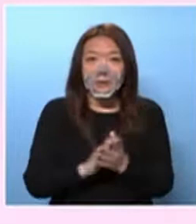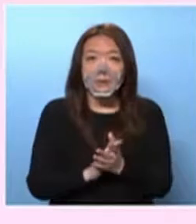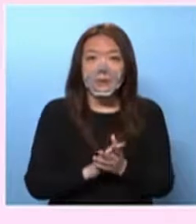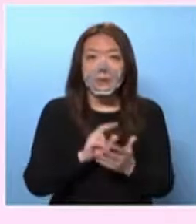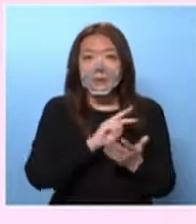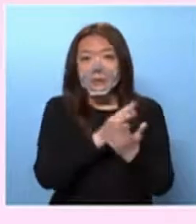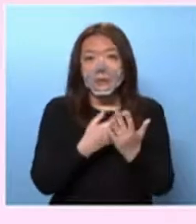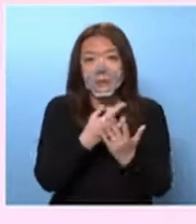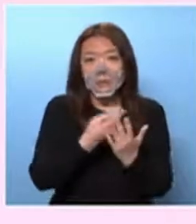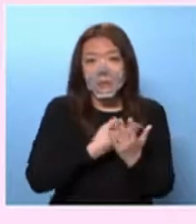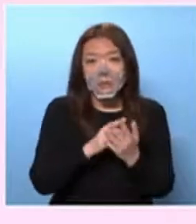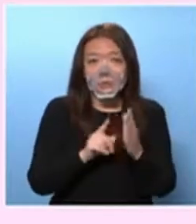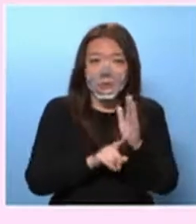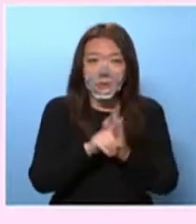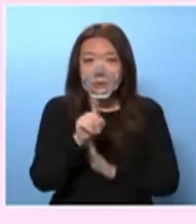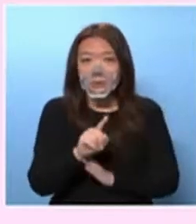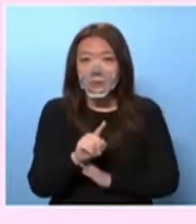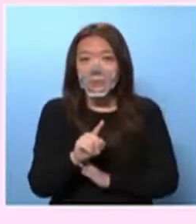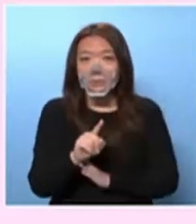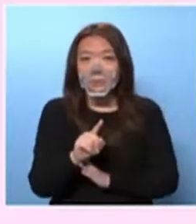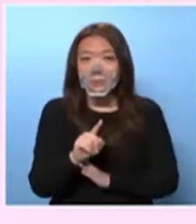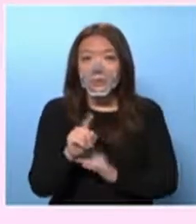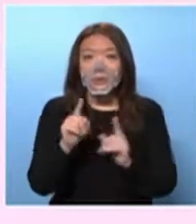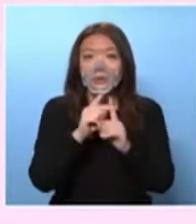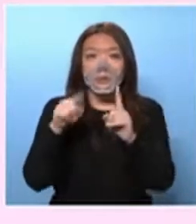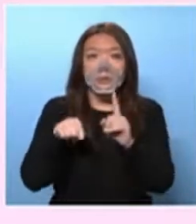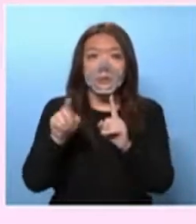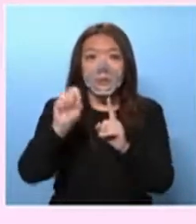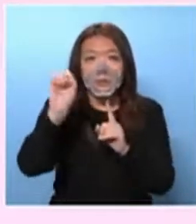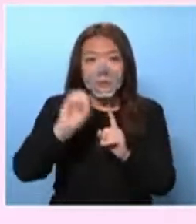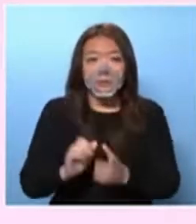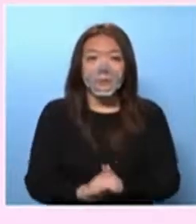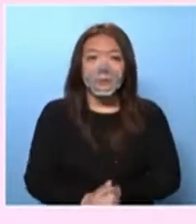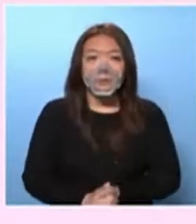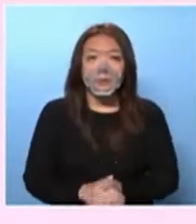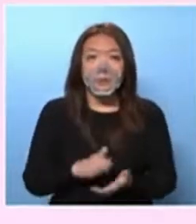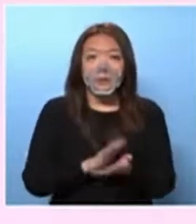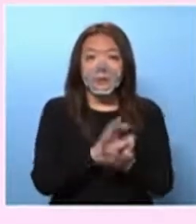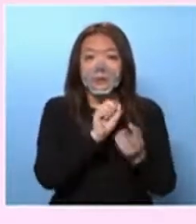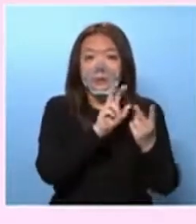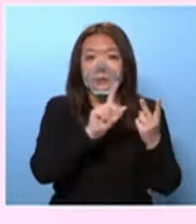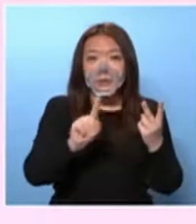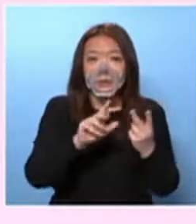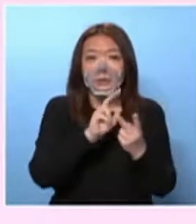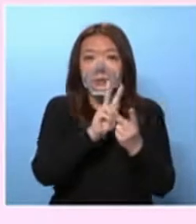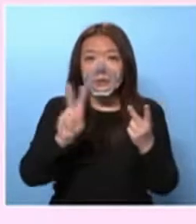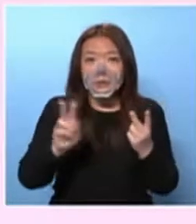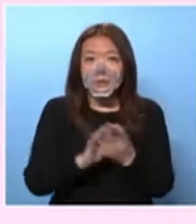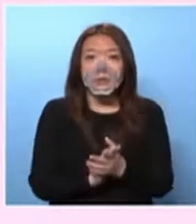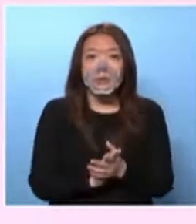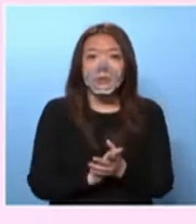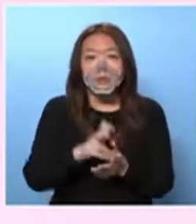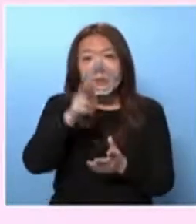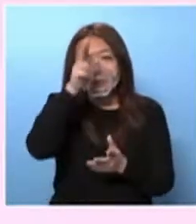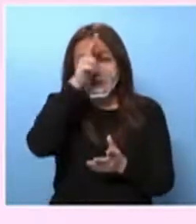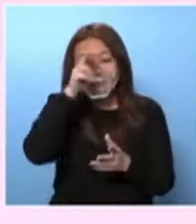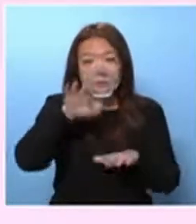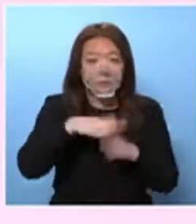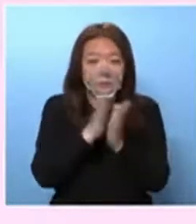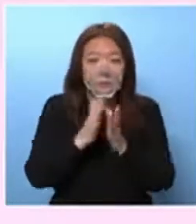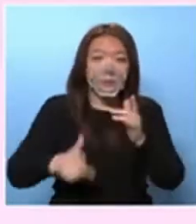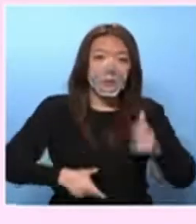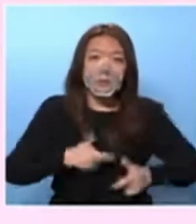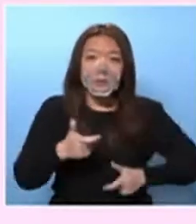billion, increasing by 11.9% over the revised estimates for year 2021-22. Total government expenditure for